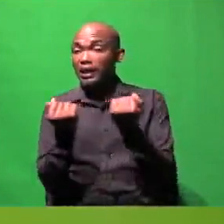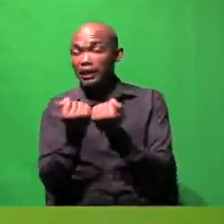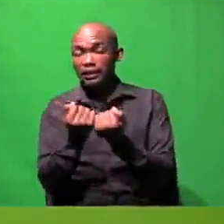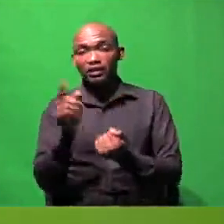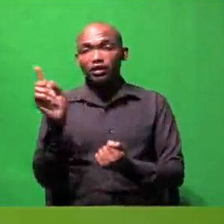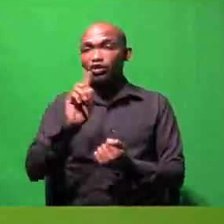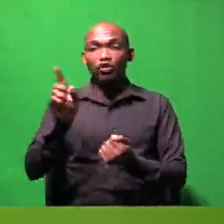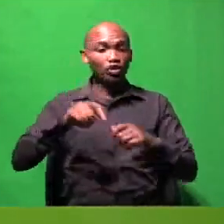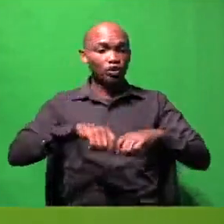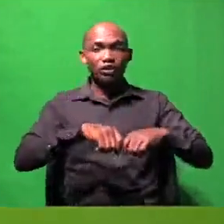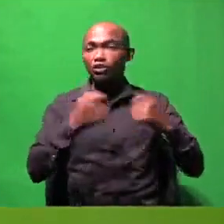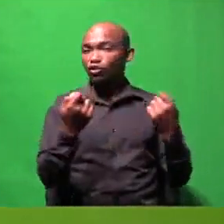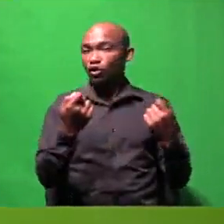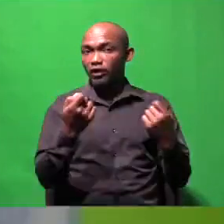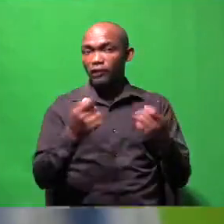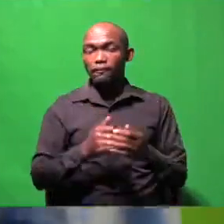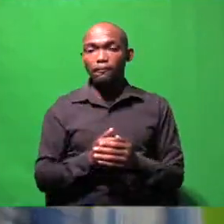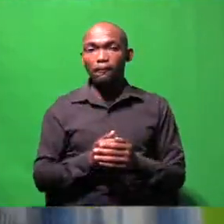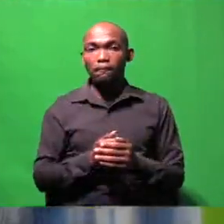Atom,